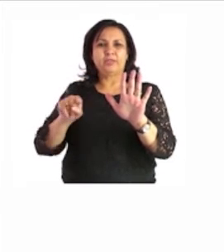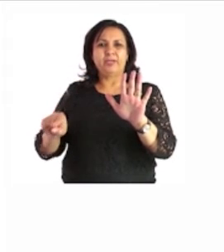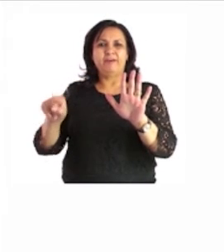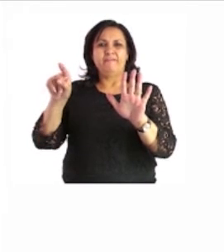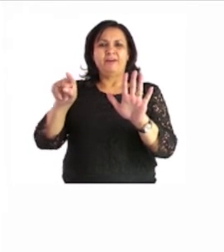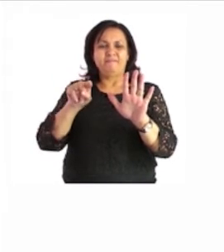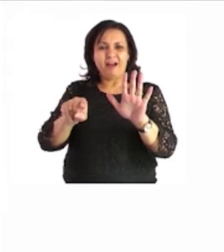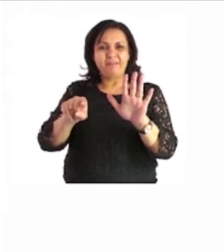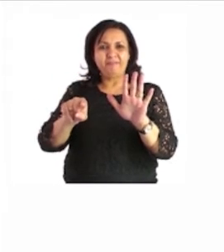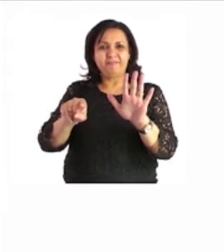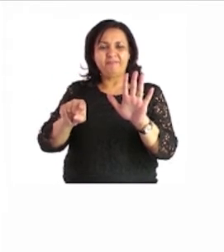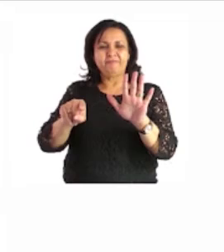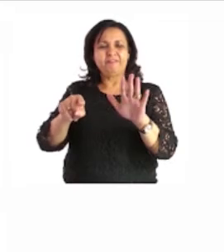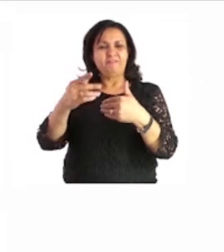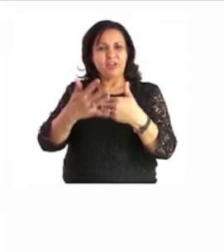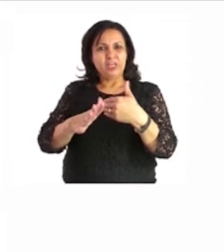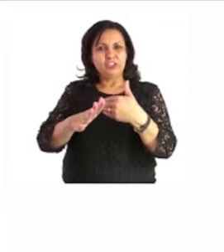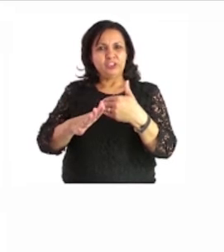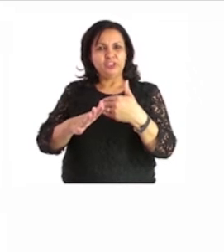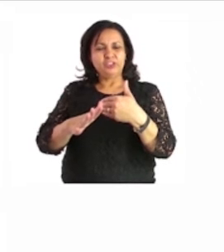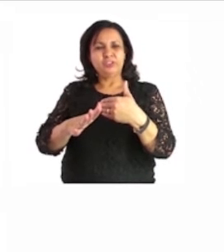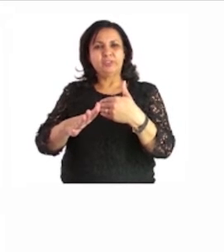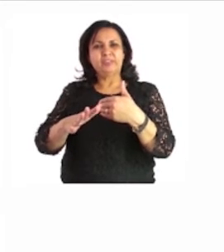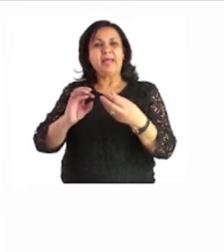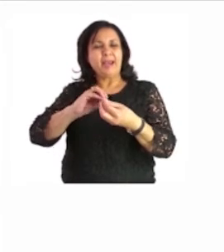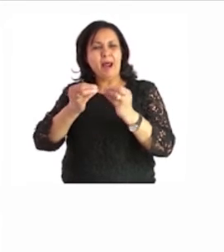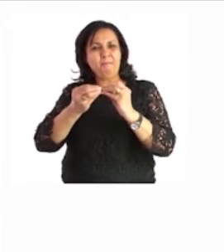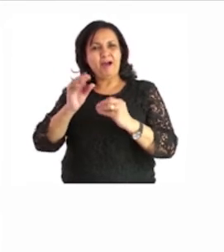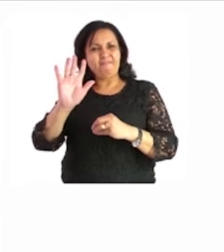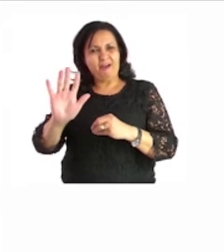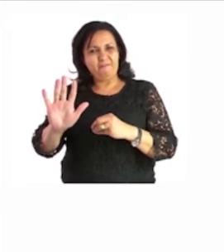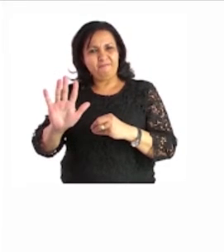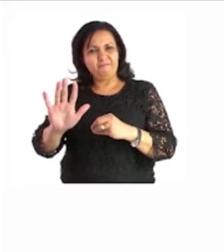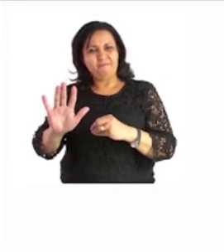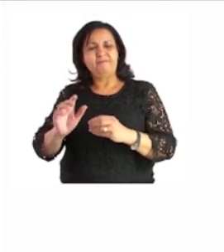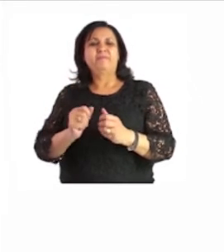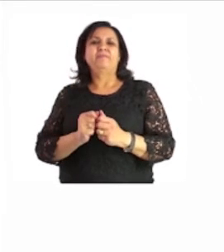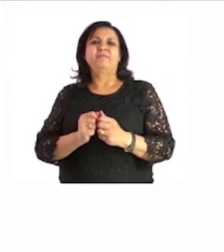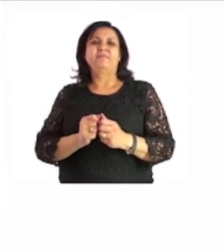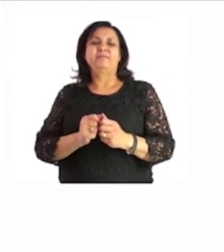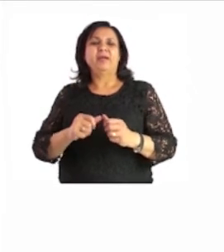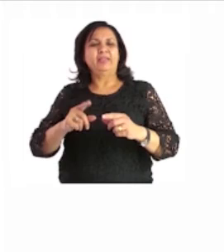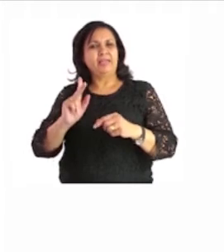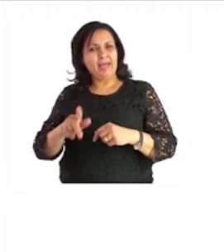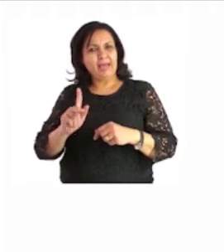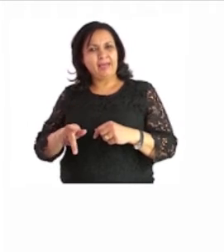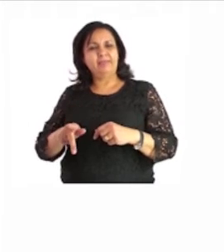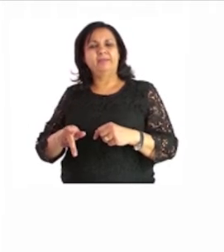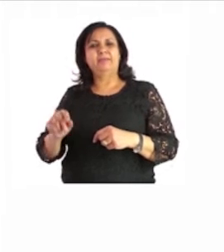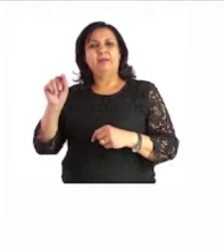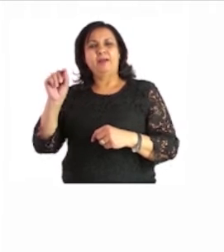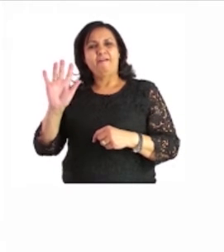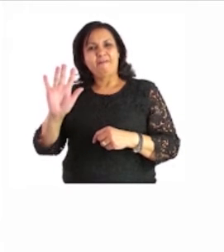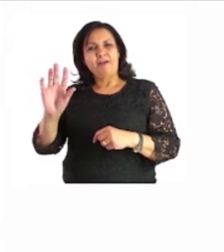dots. Yes, we have got the 5 dots on the blackboard as well, but our dots are orange. In this case, you're going to look